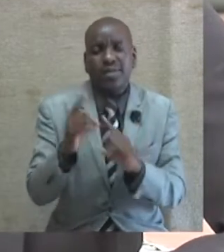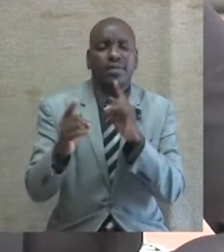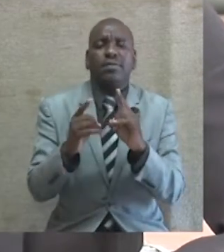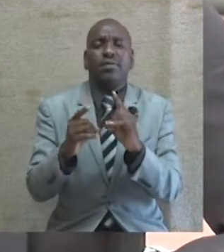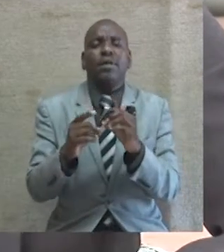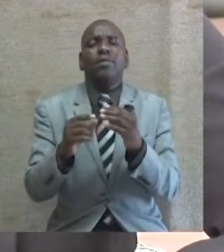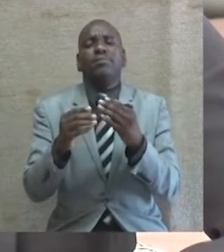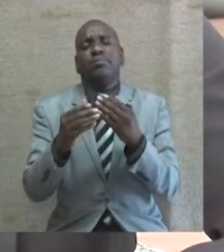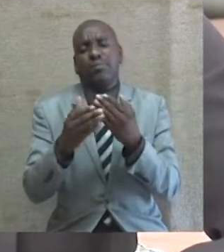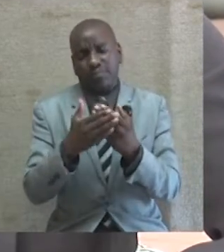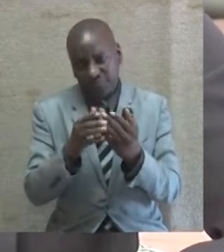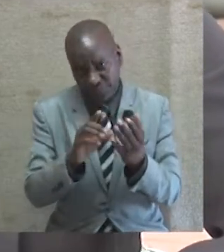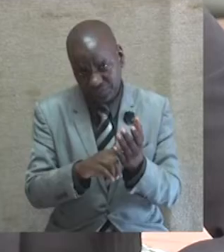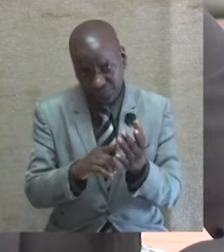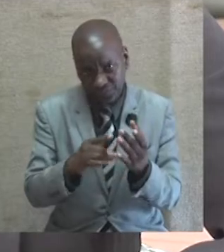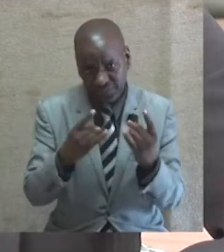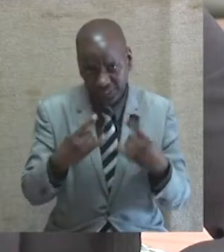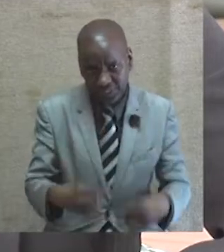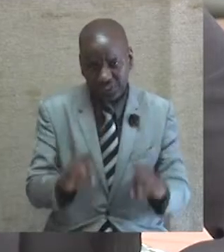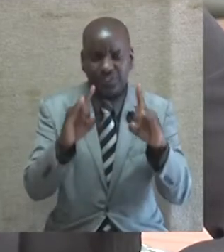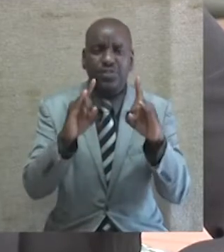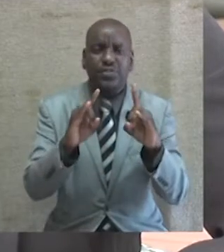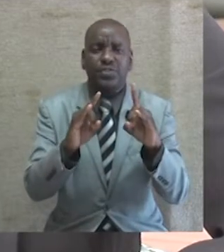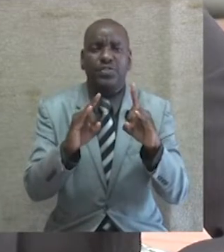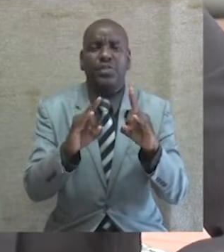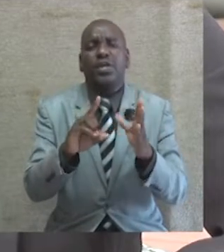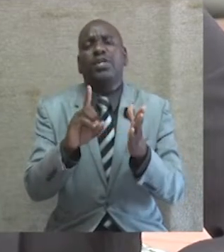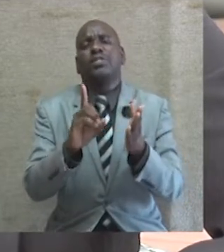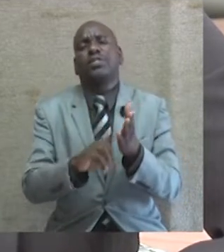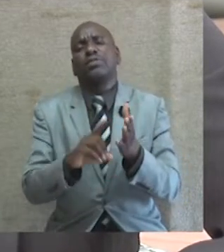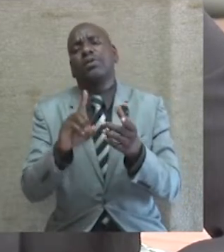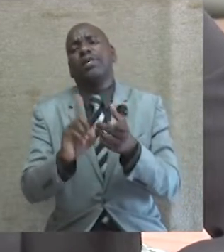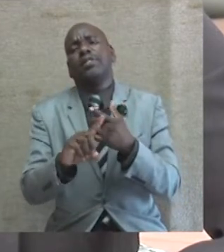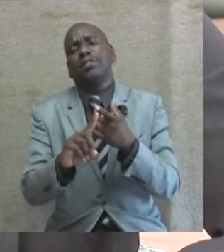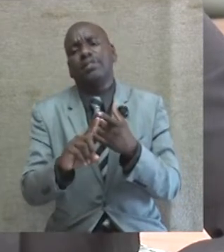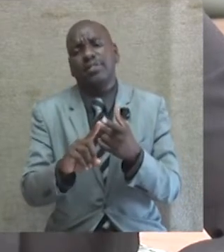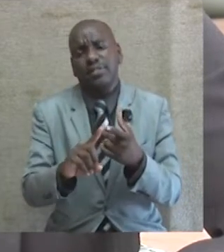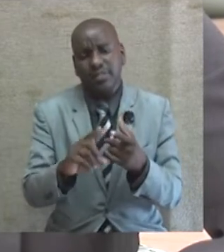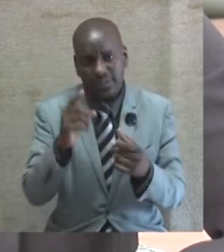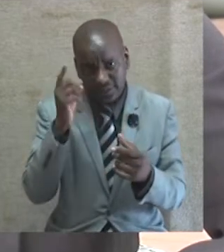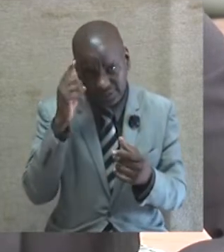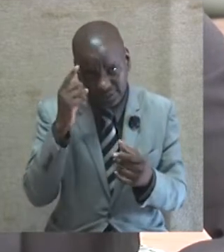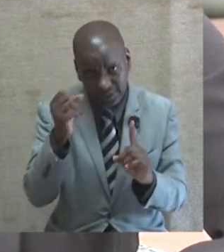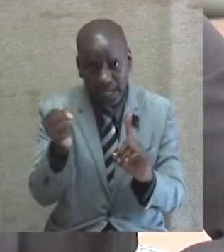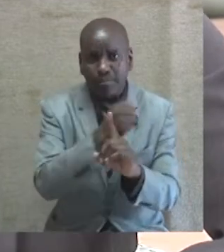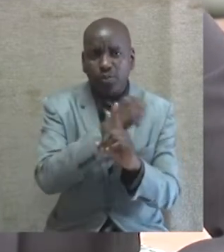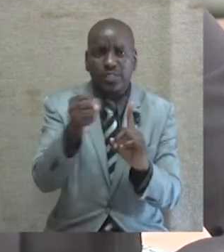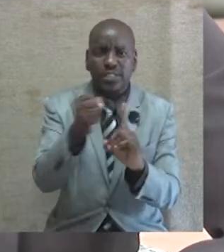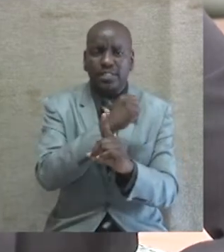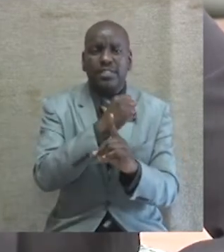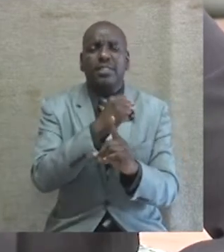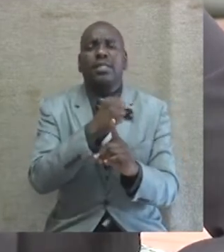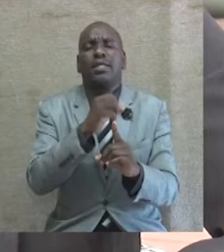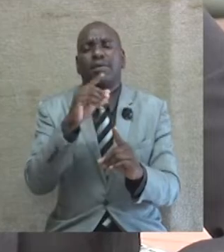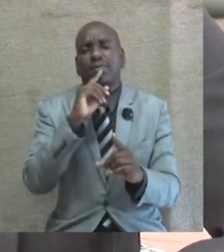to do with menstrual hygiene, issues to do with sexual and sexual exploitation and abuse.